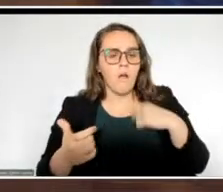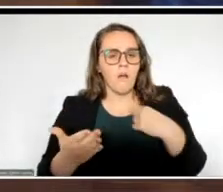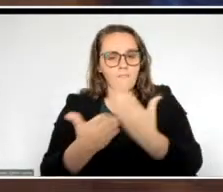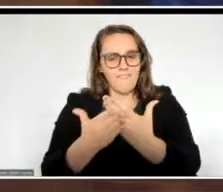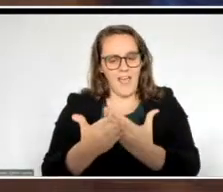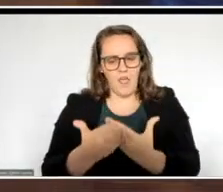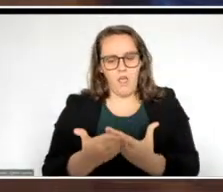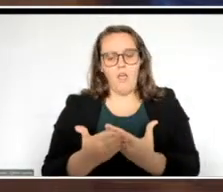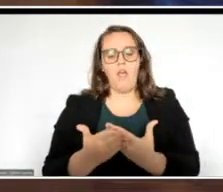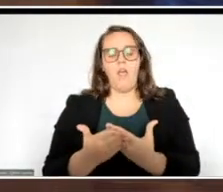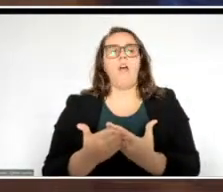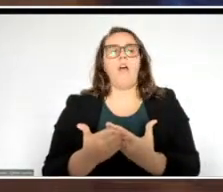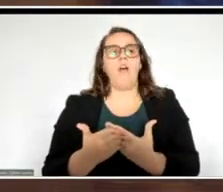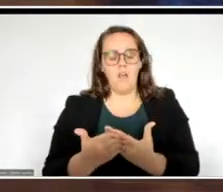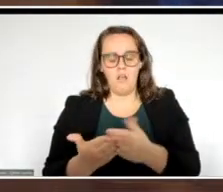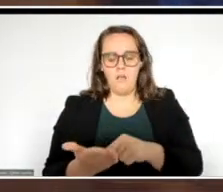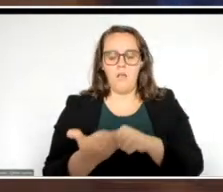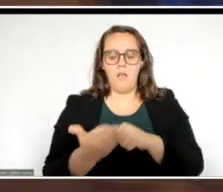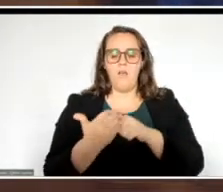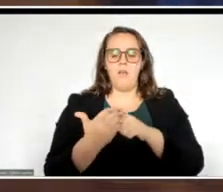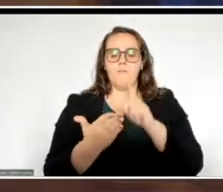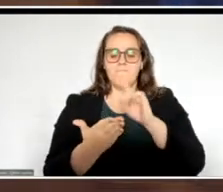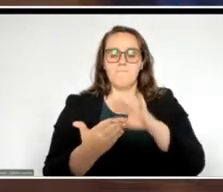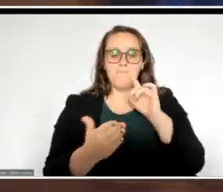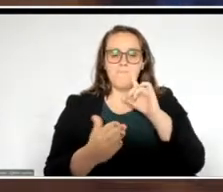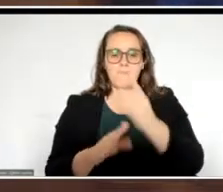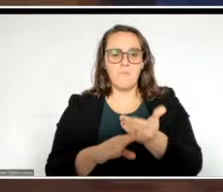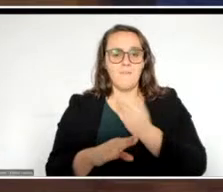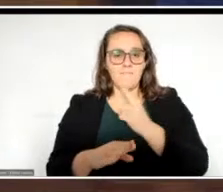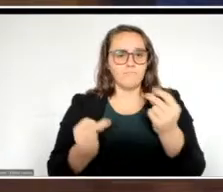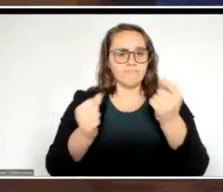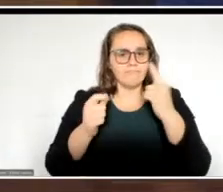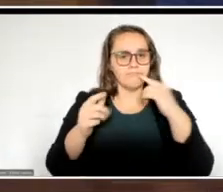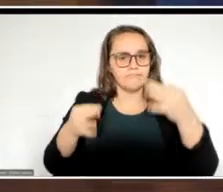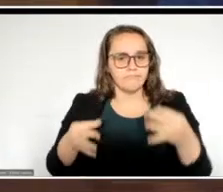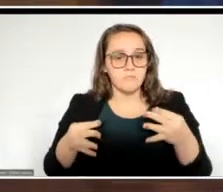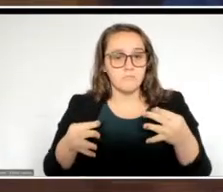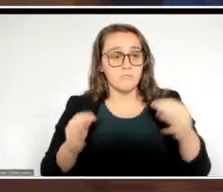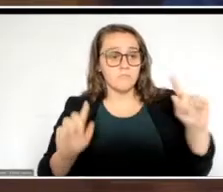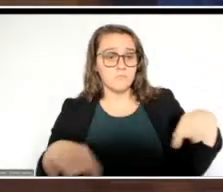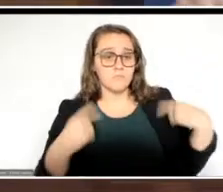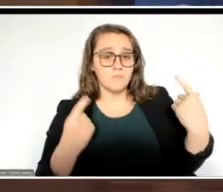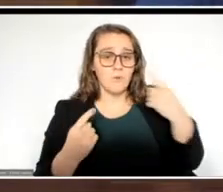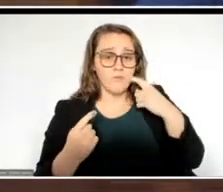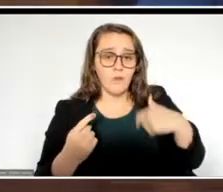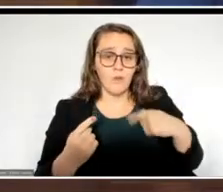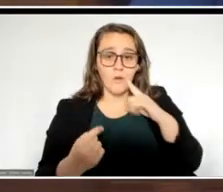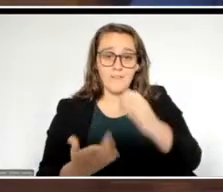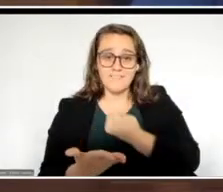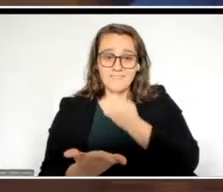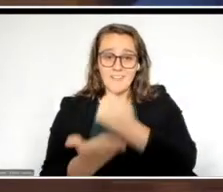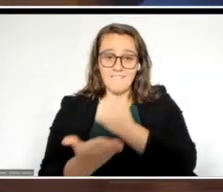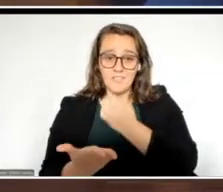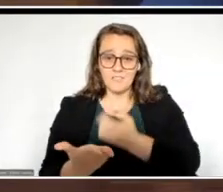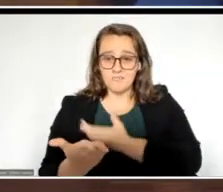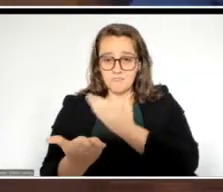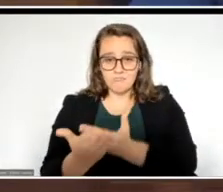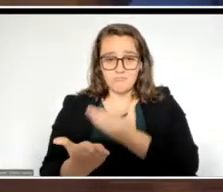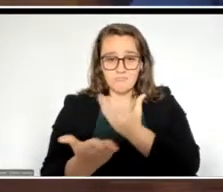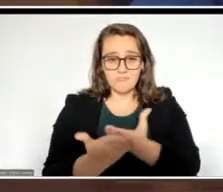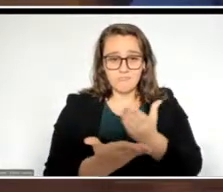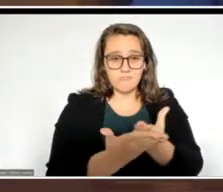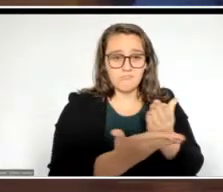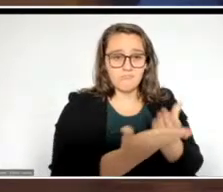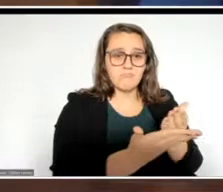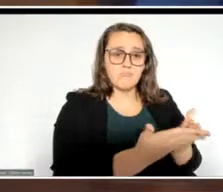before reaching any judgment. Over the course of these hearings, the evidence has proven that there was a